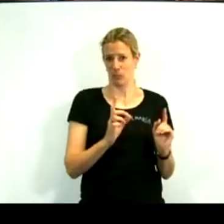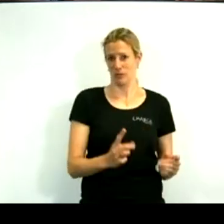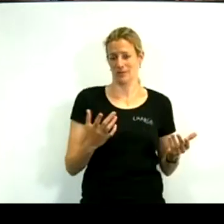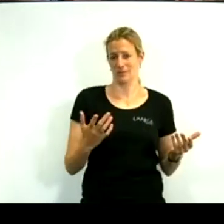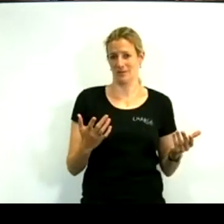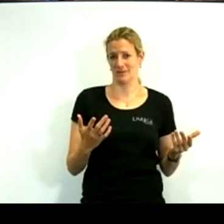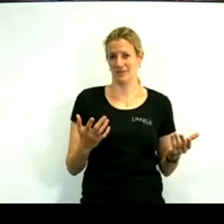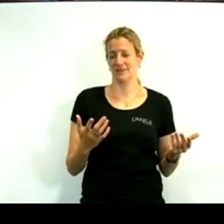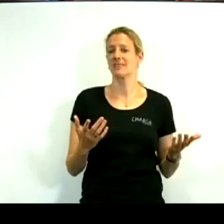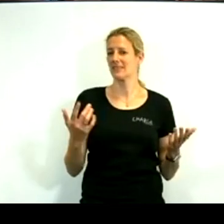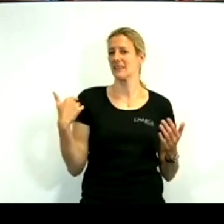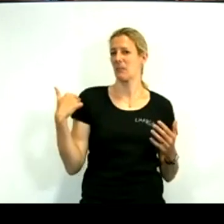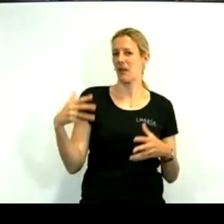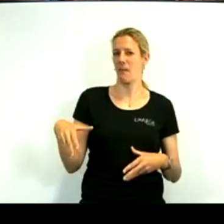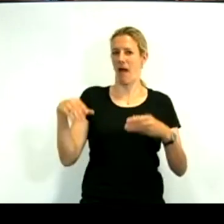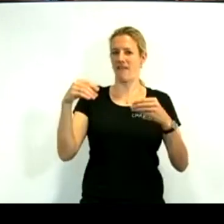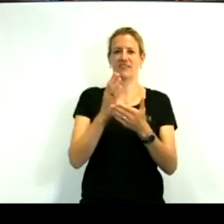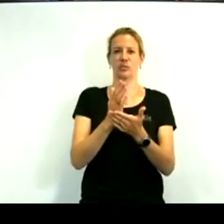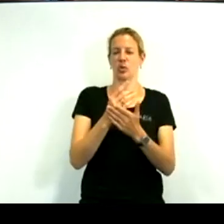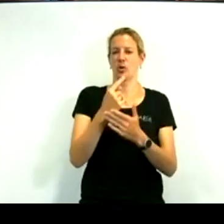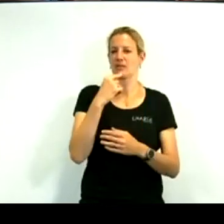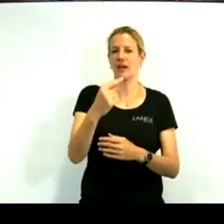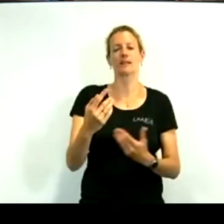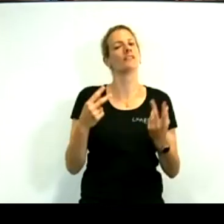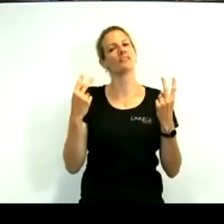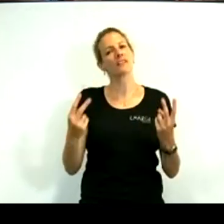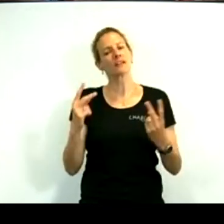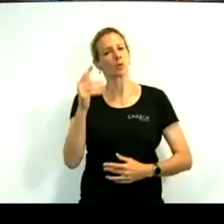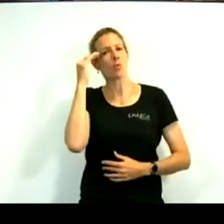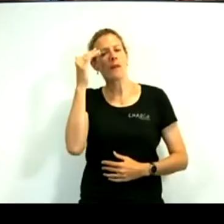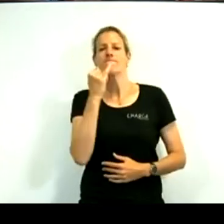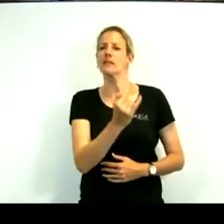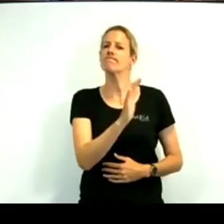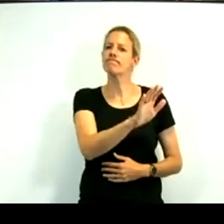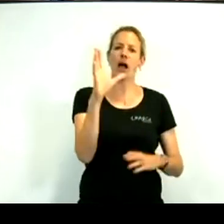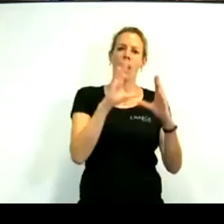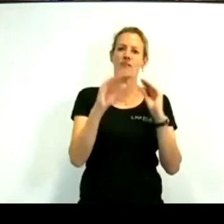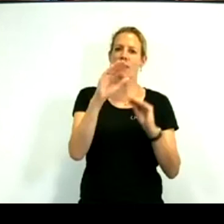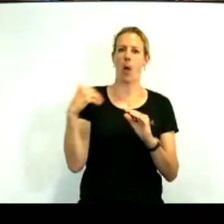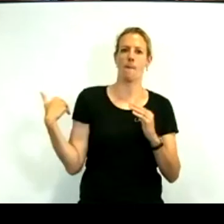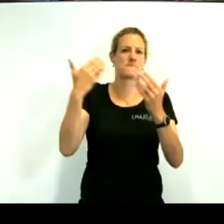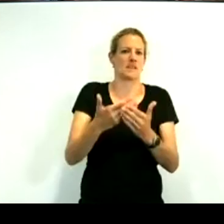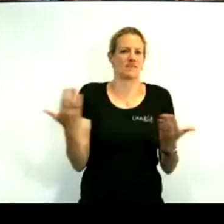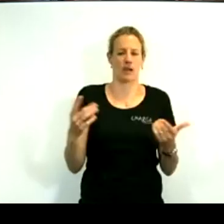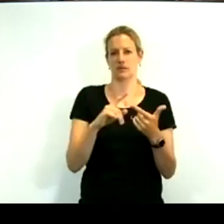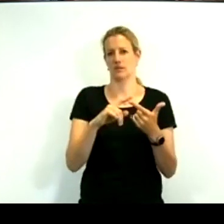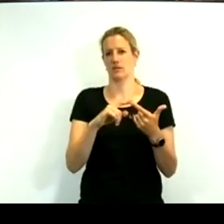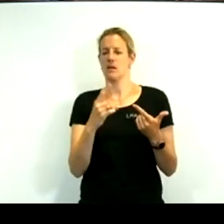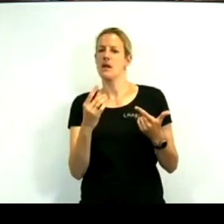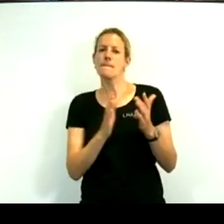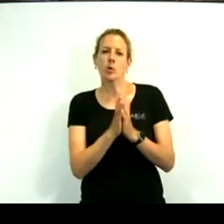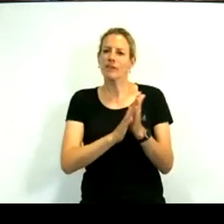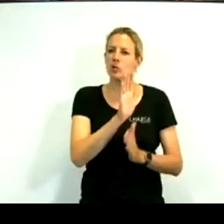think about their previous experiences, their emotions, their motivators, their health, their postural